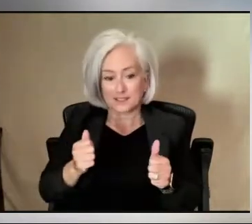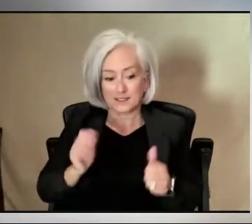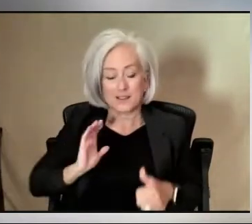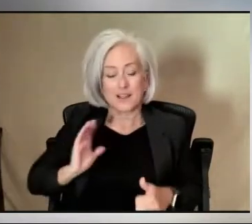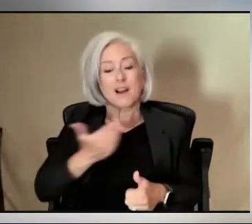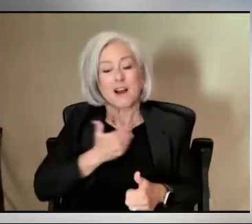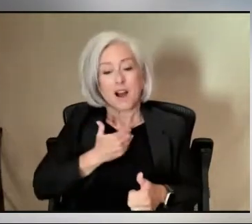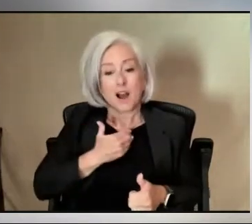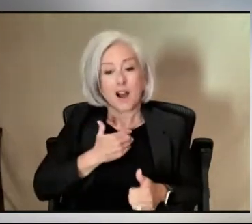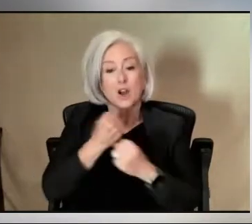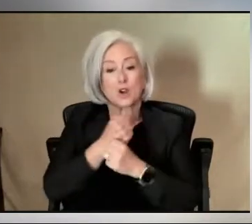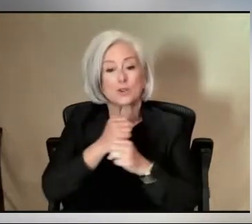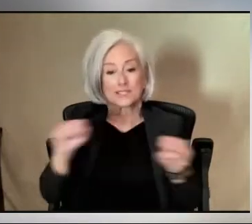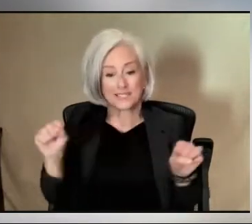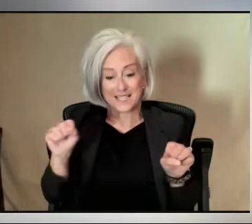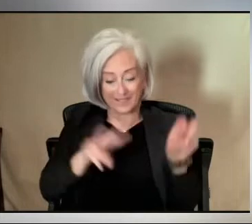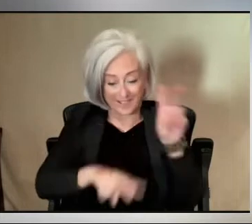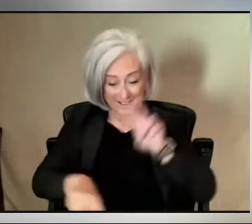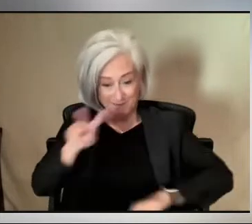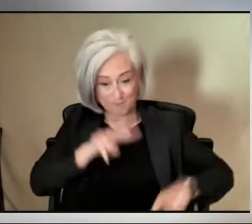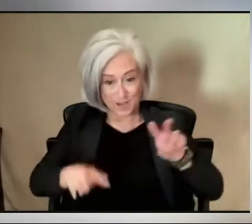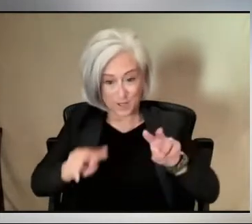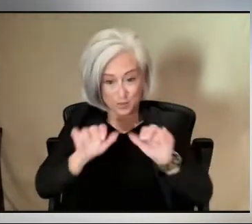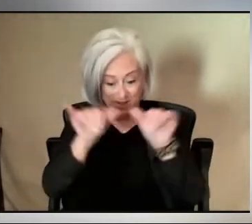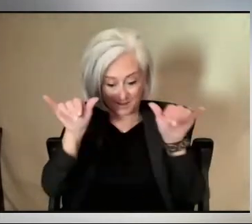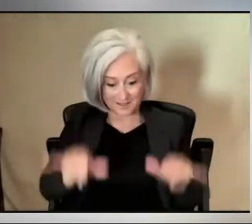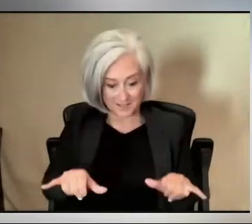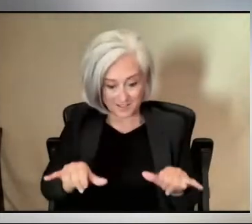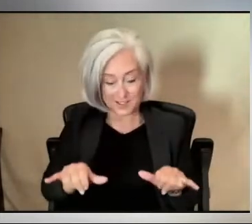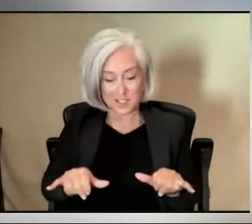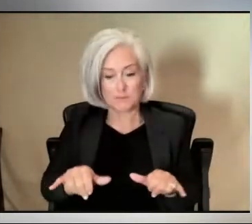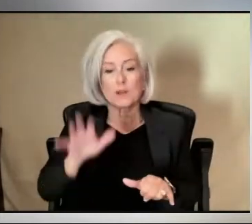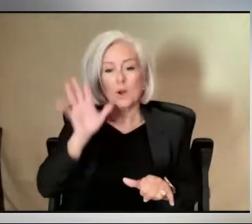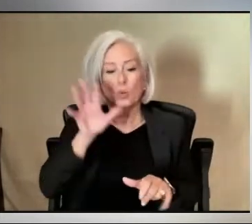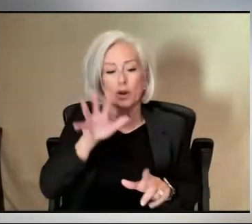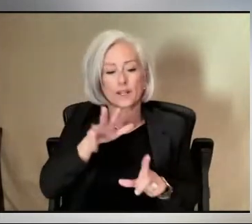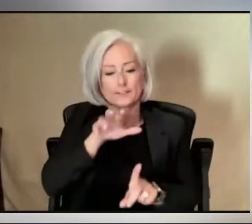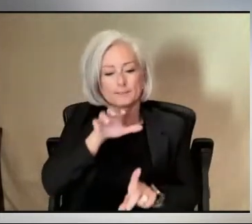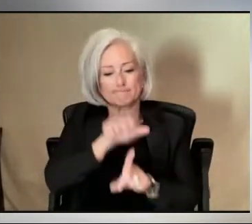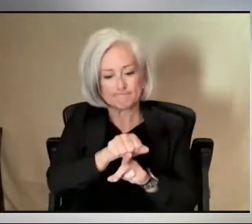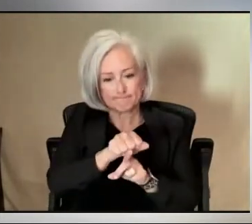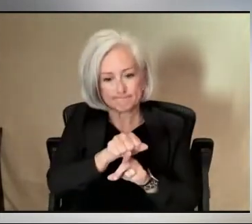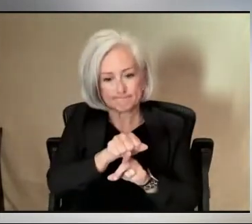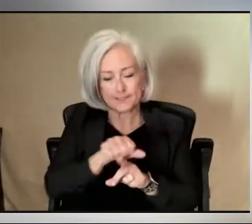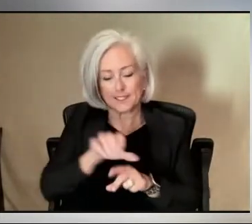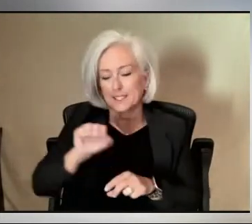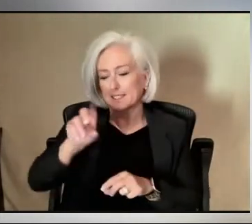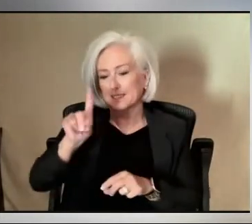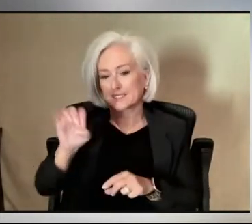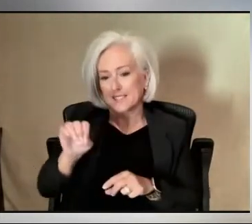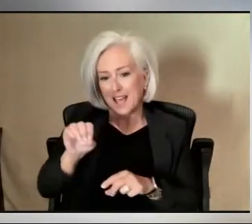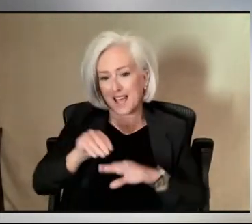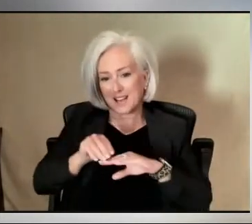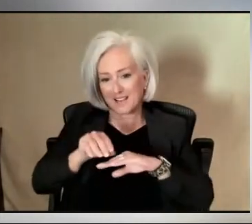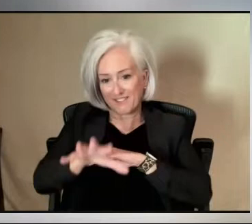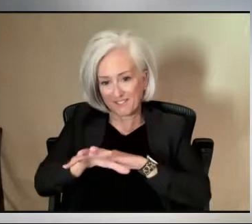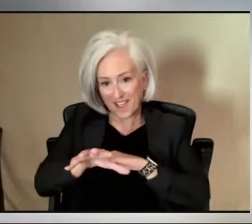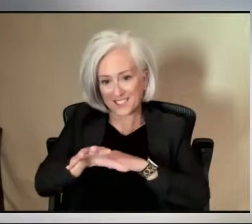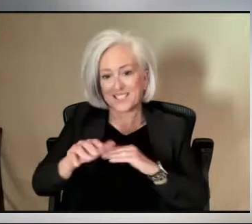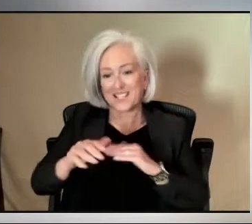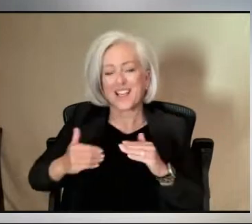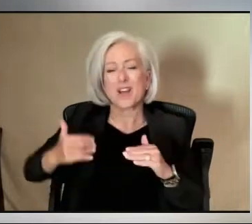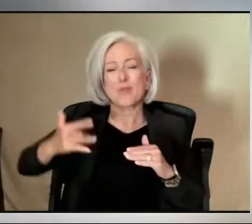surveillance systems, we are catching side effects that occur as rarely as 1